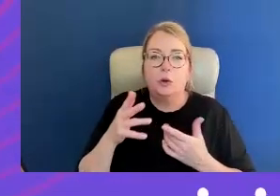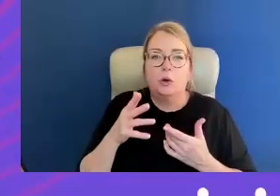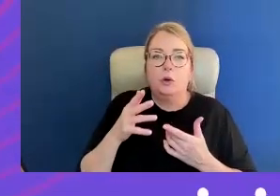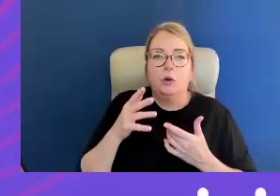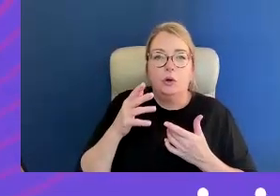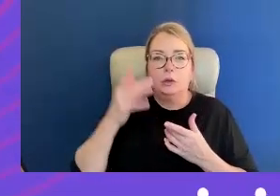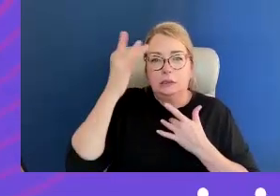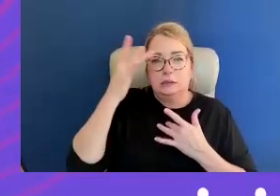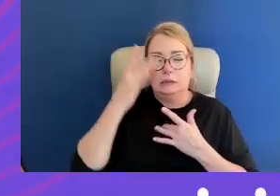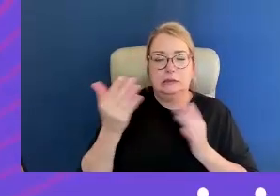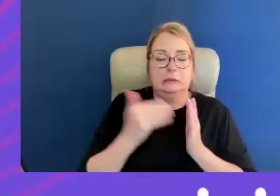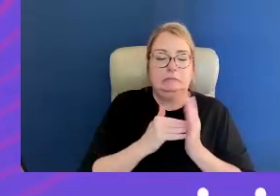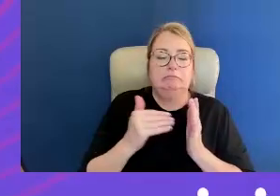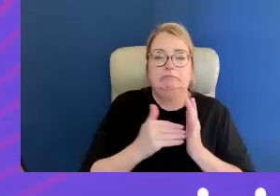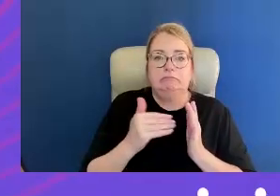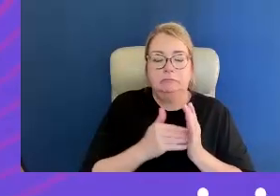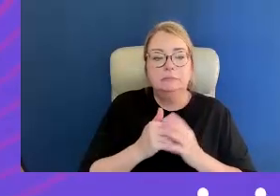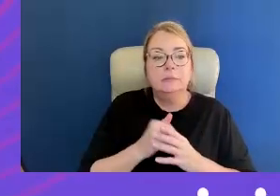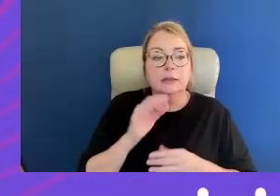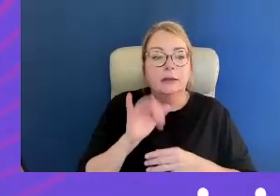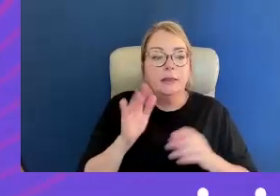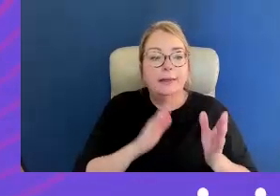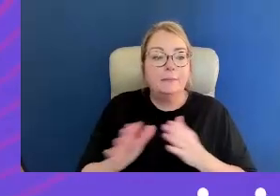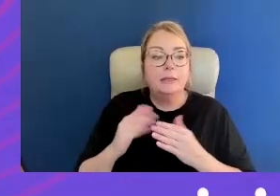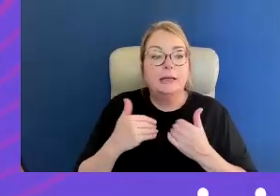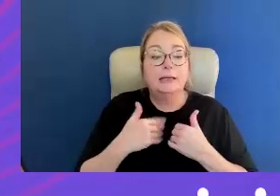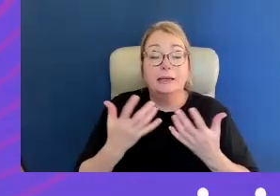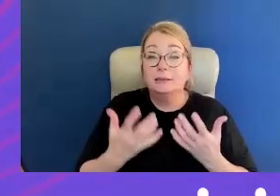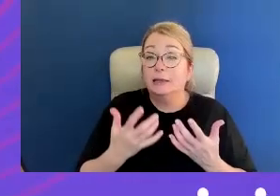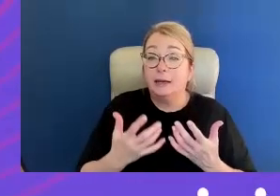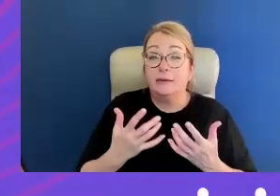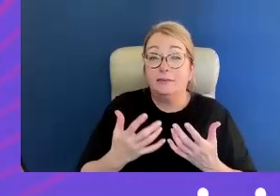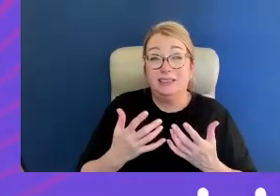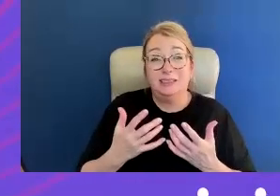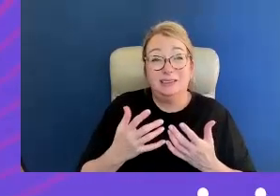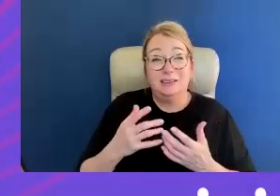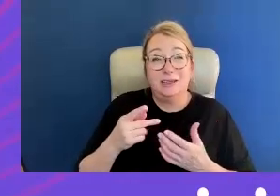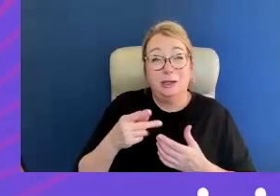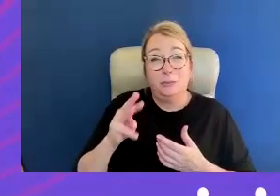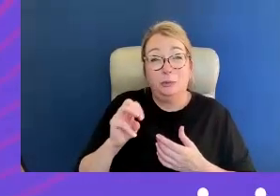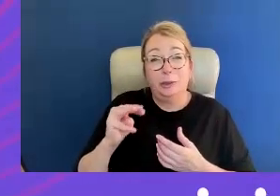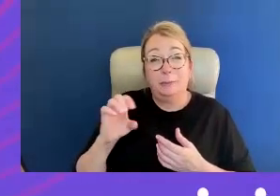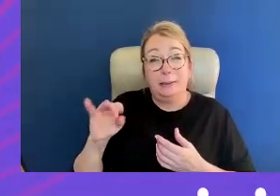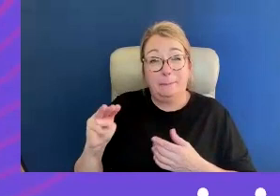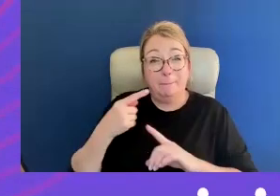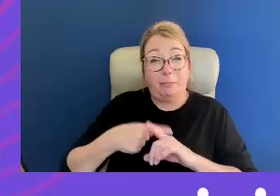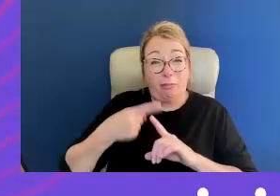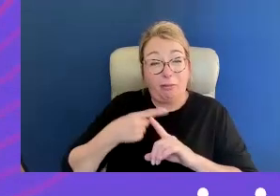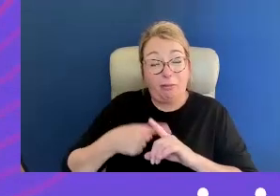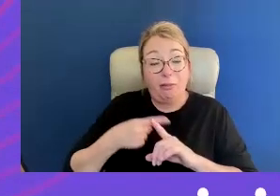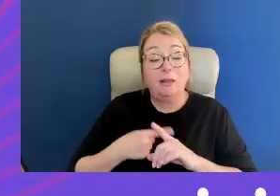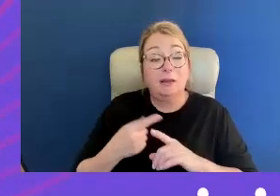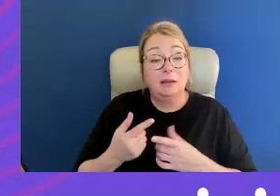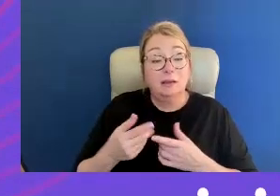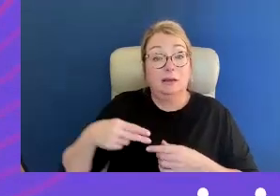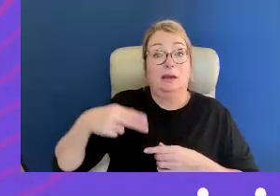very heavily because this plan actually has a very heavy employee premium. So the higher you get in employee premiums that you pay per month,